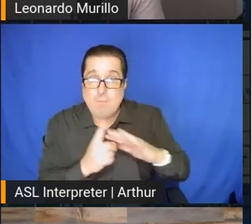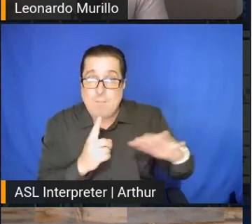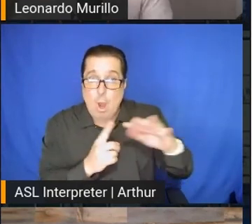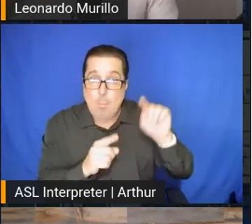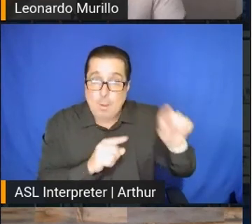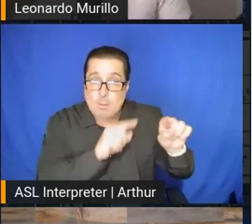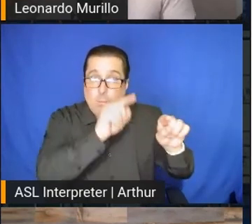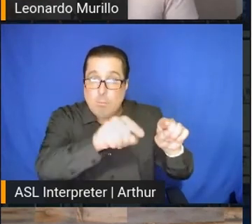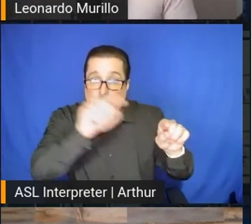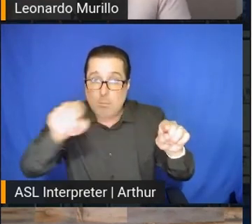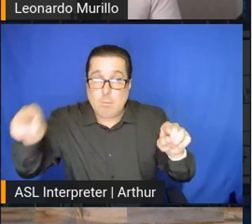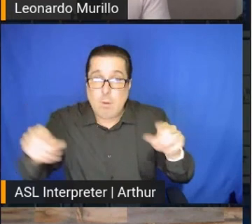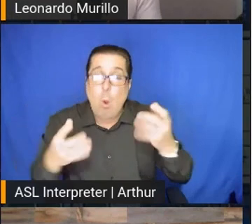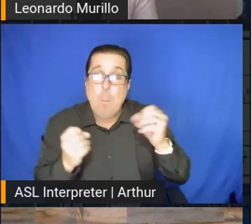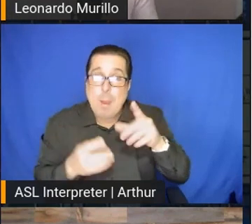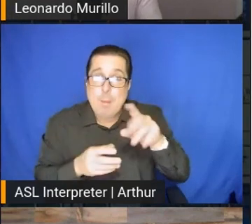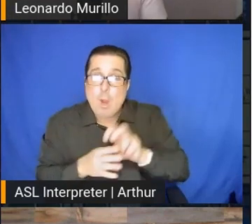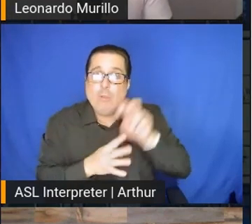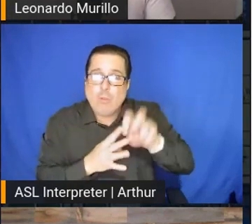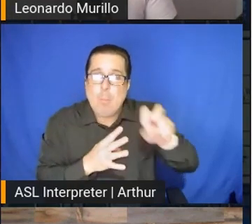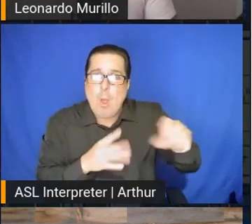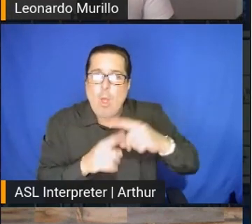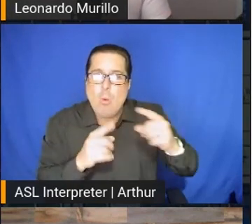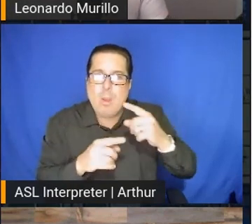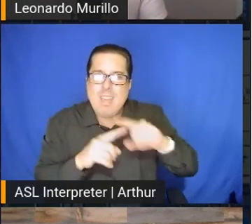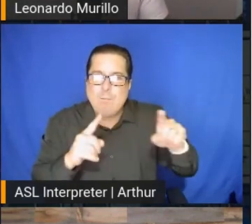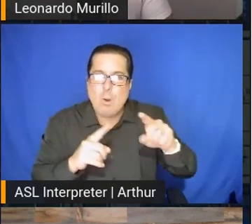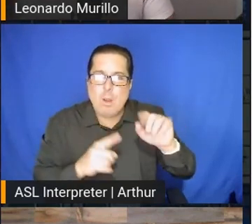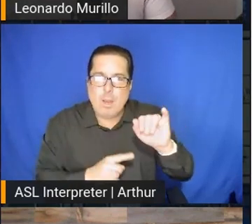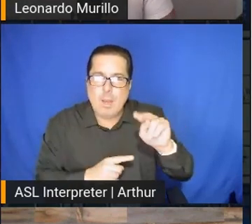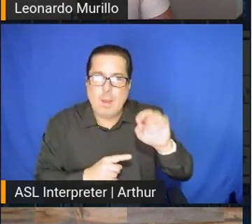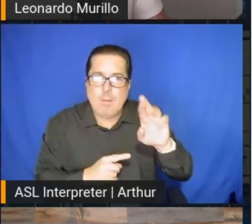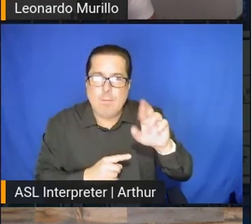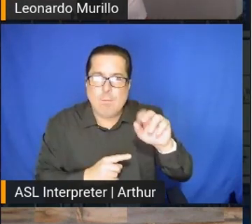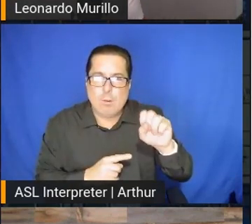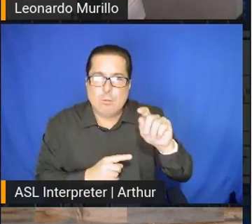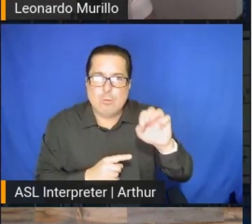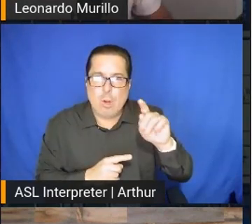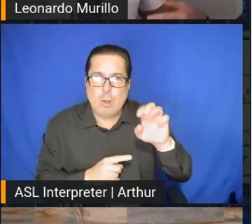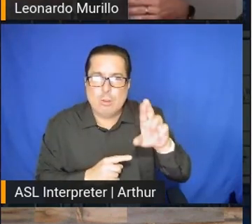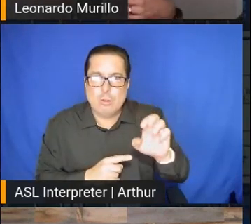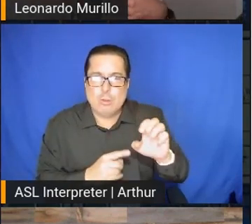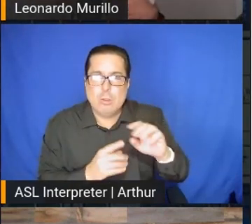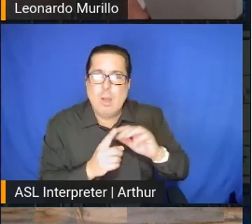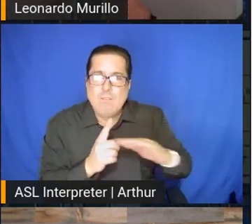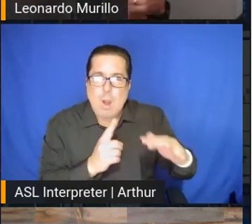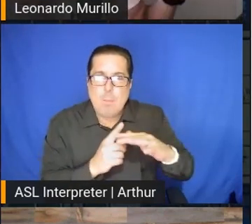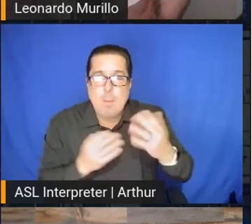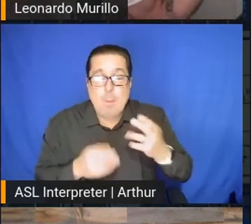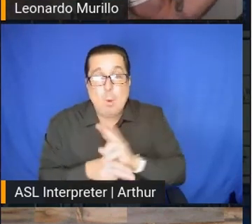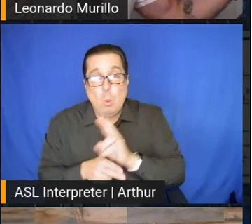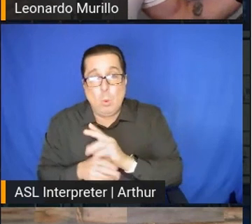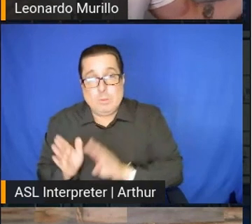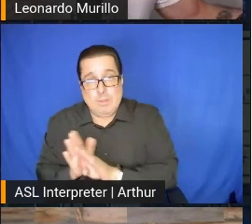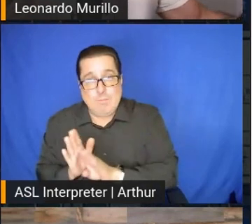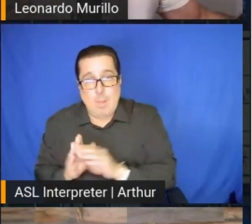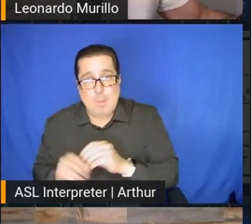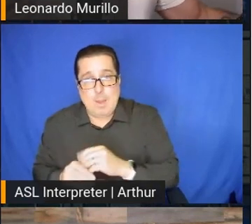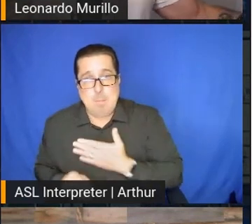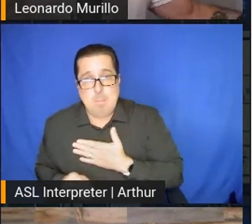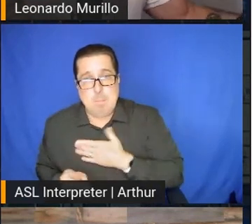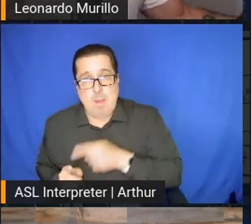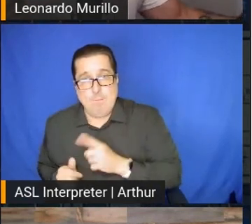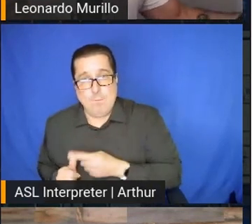through different infrastructure providers as your application is promoted through different stages, right? Maybe I'm using development in my